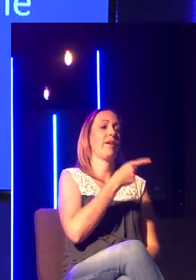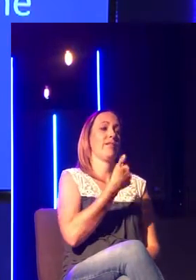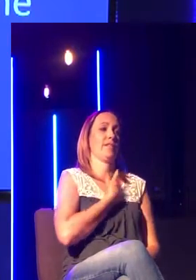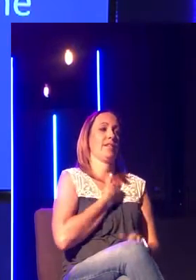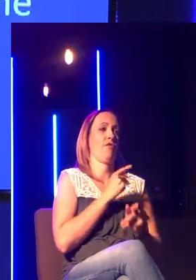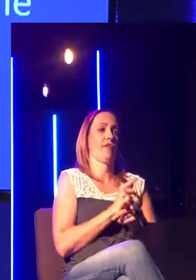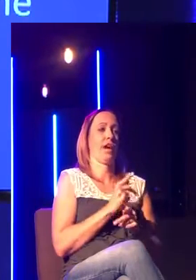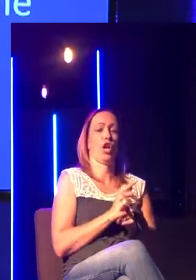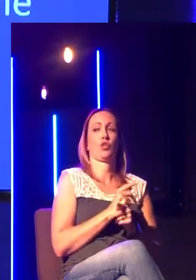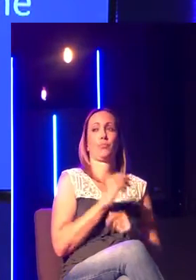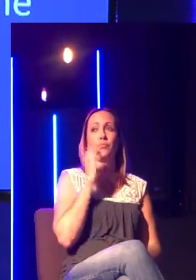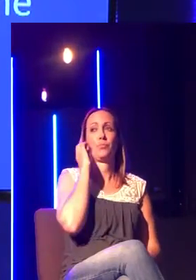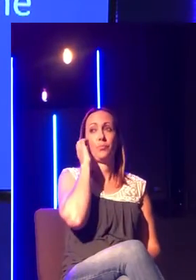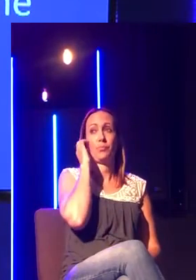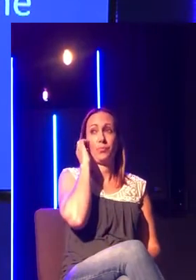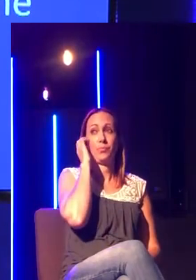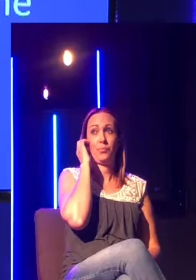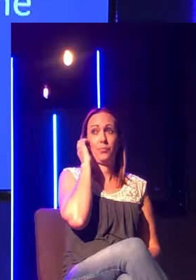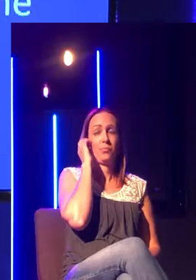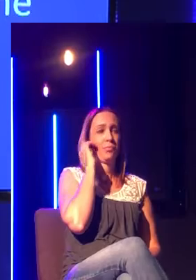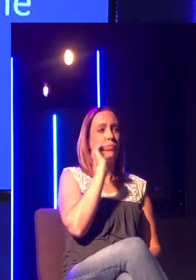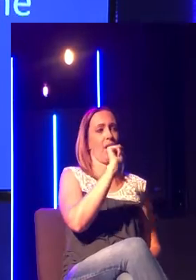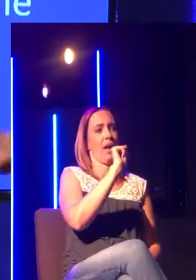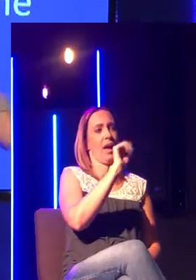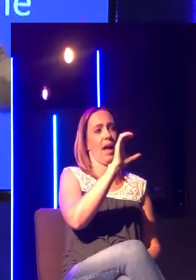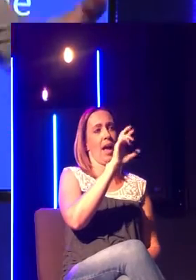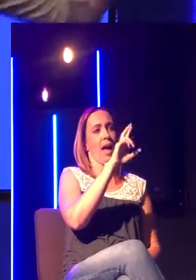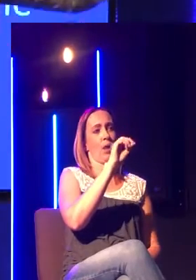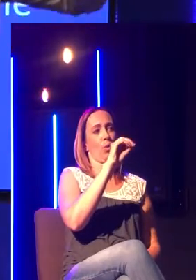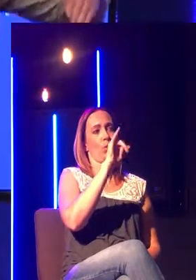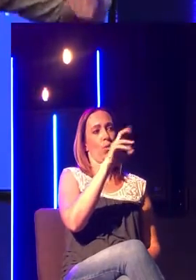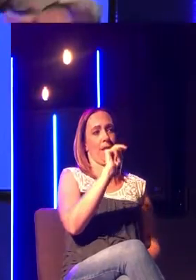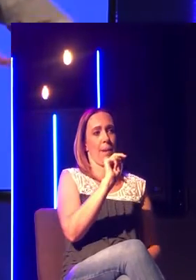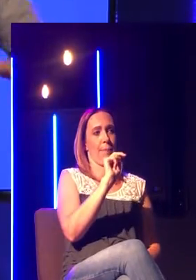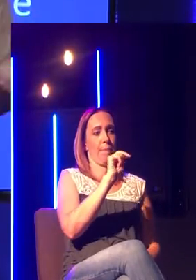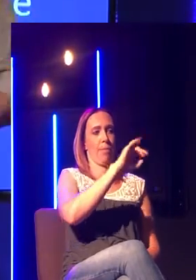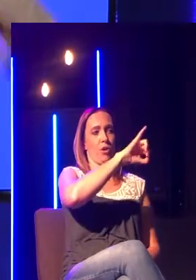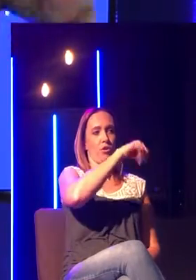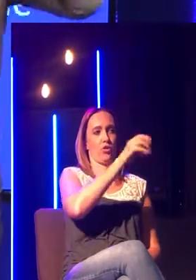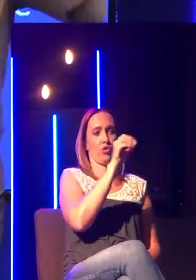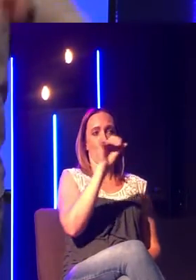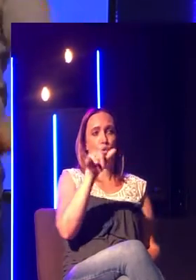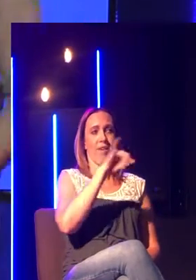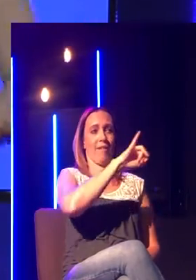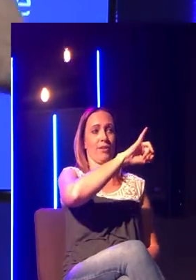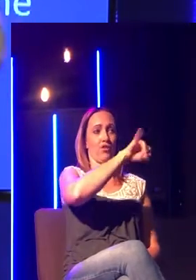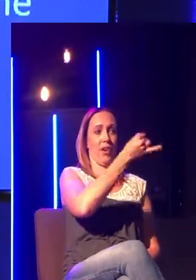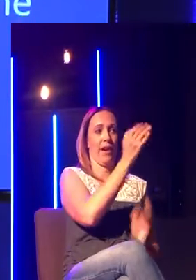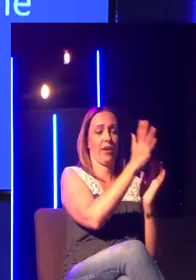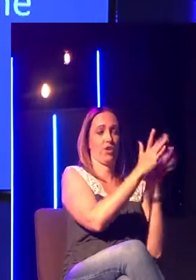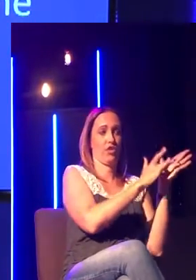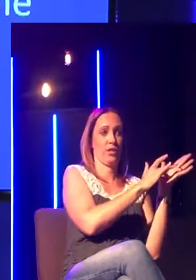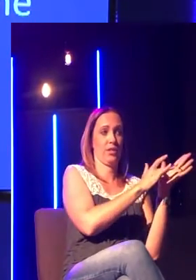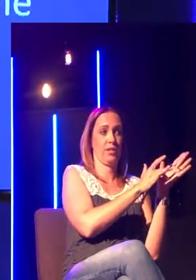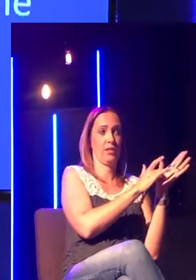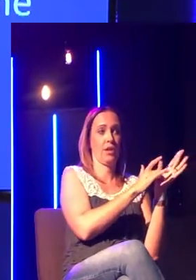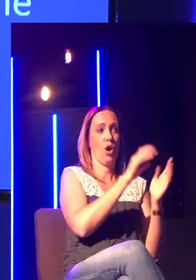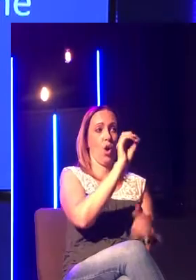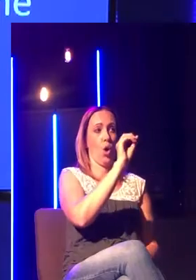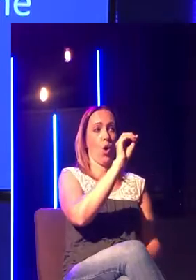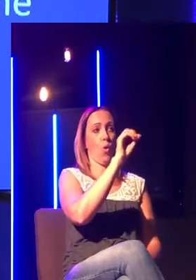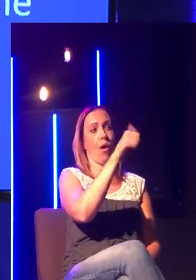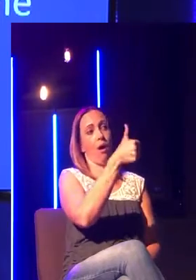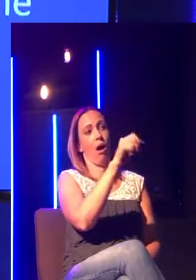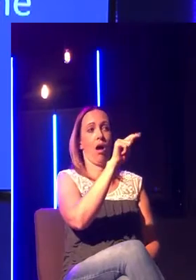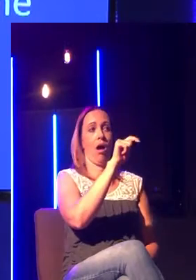Now, there's a simple acronym that I've heard when I was younger for joy: Jesus, others, yourself. You put Jesus first, you serve others, and you will find